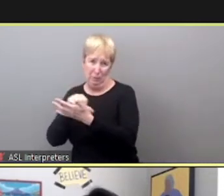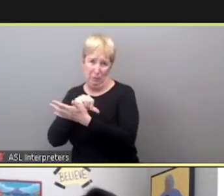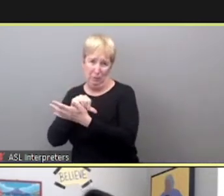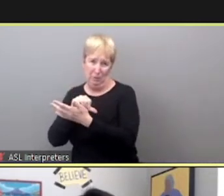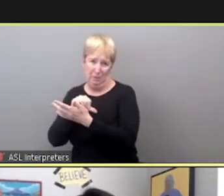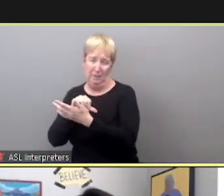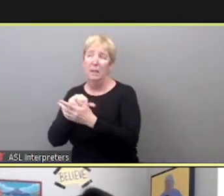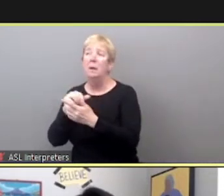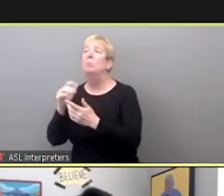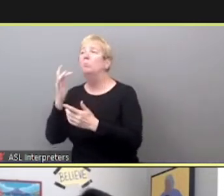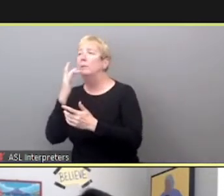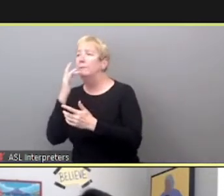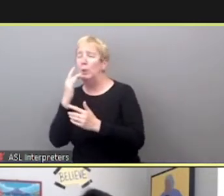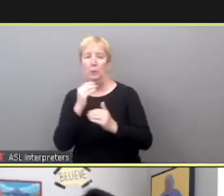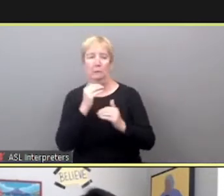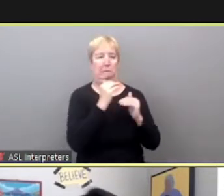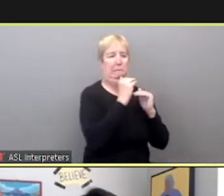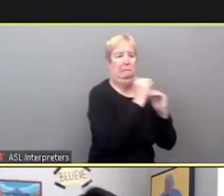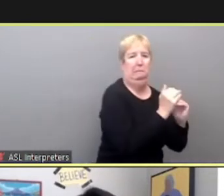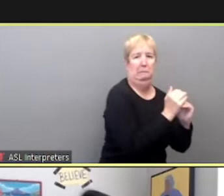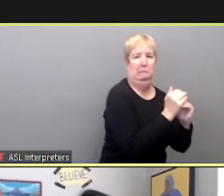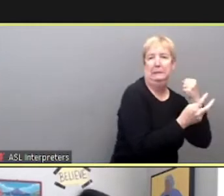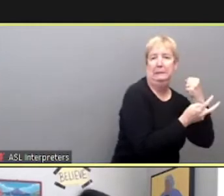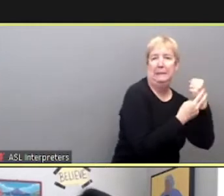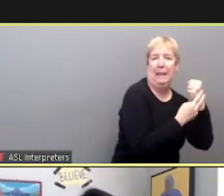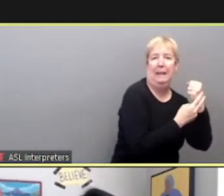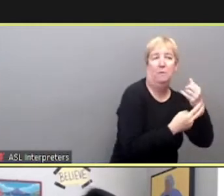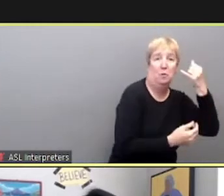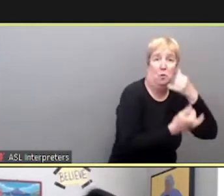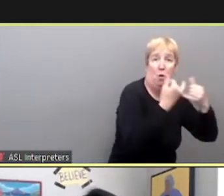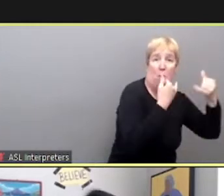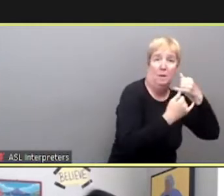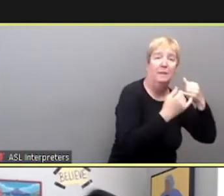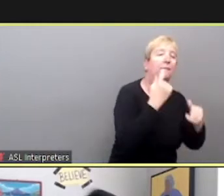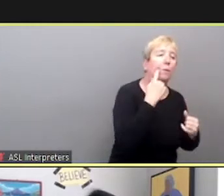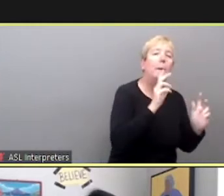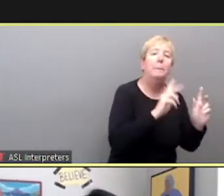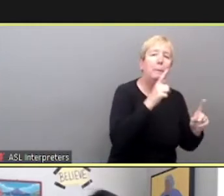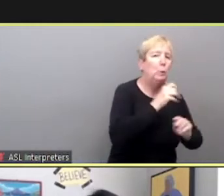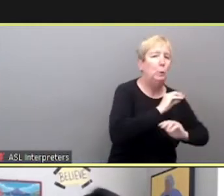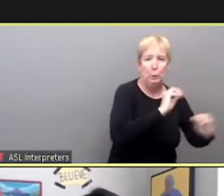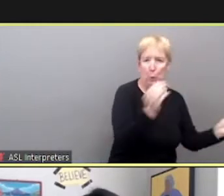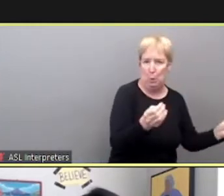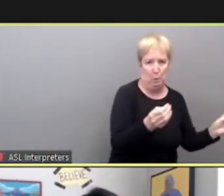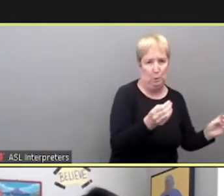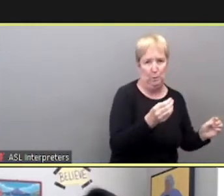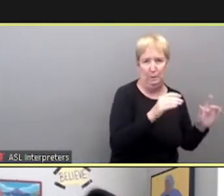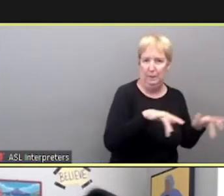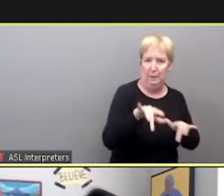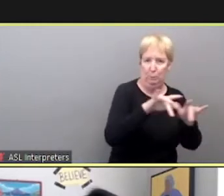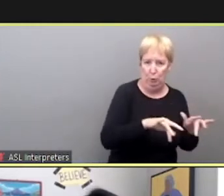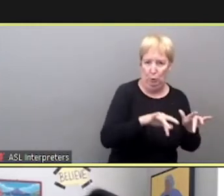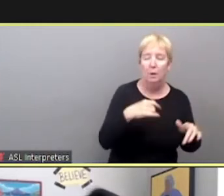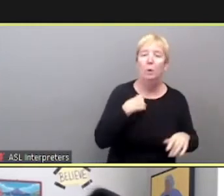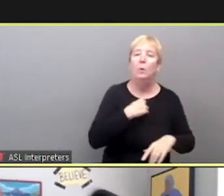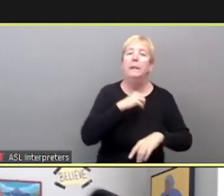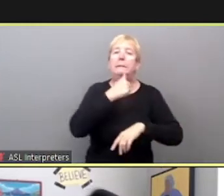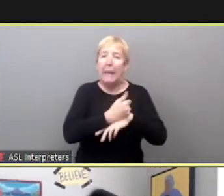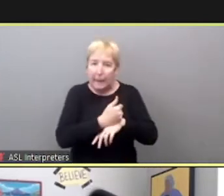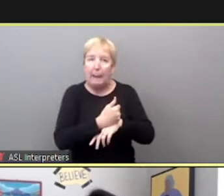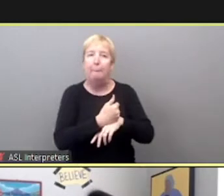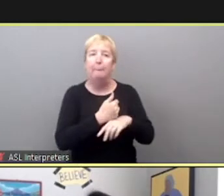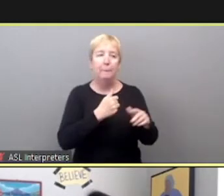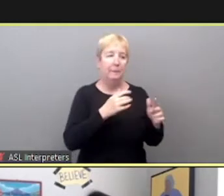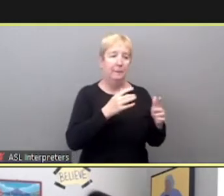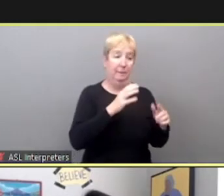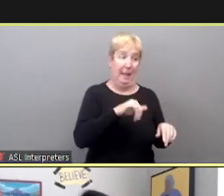the call center for scheduling if you don't have access to website. The reason we stood up the call center for the scheduling